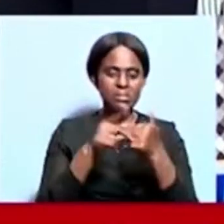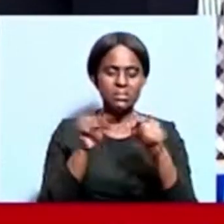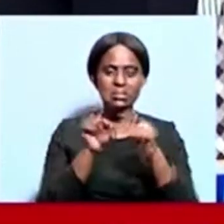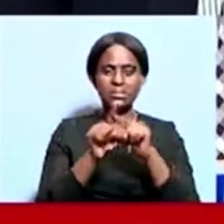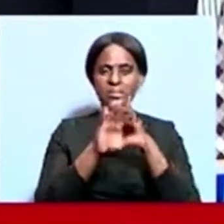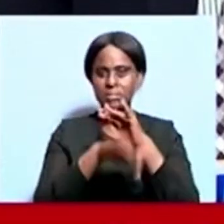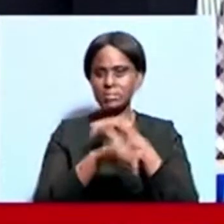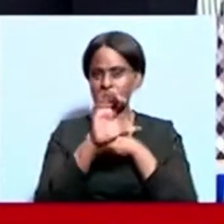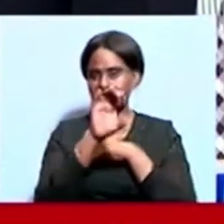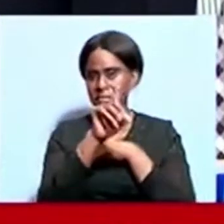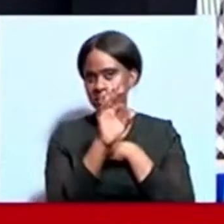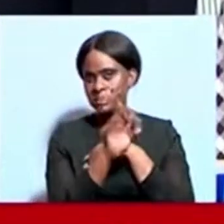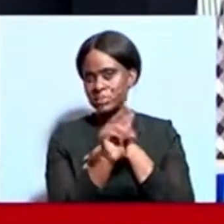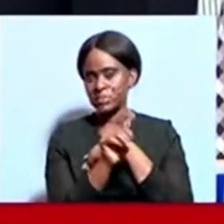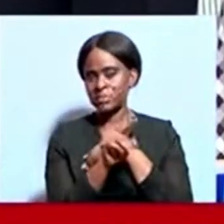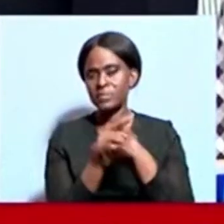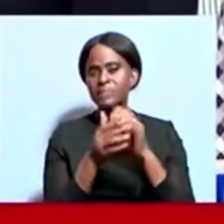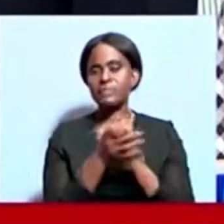the CDF.